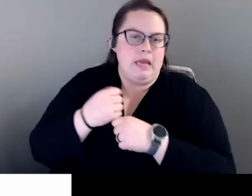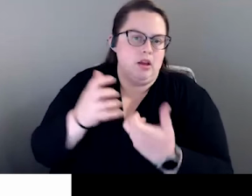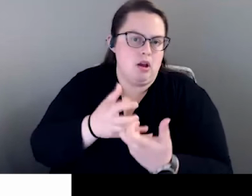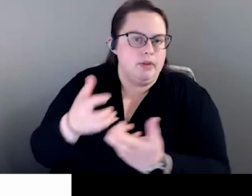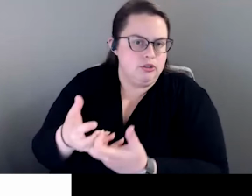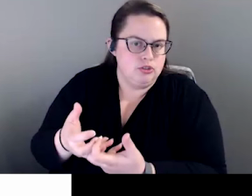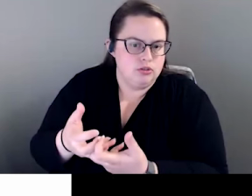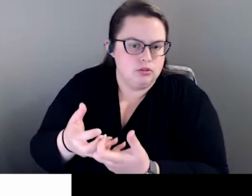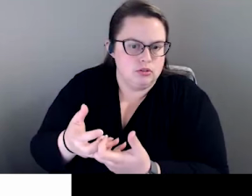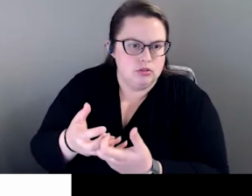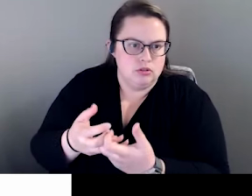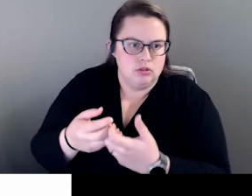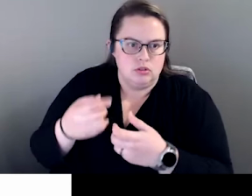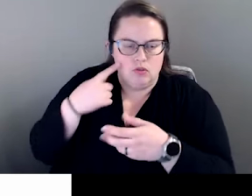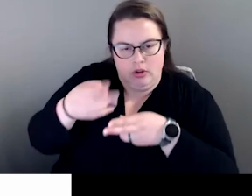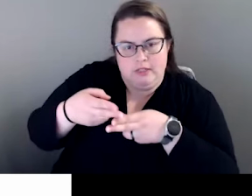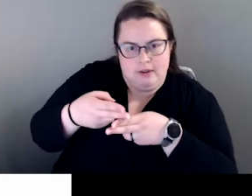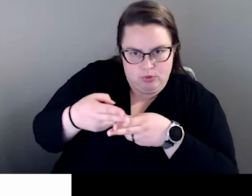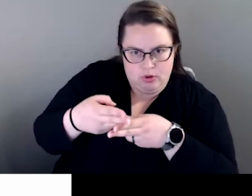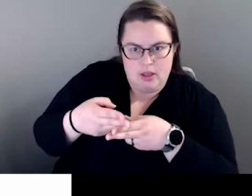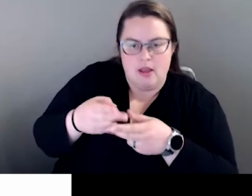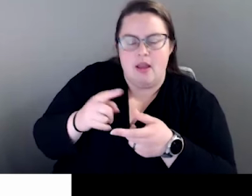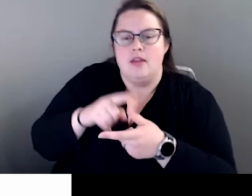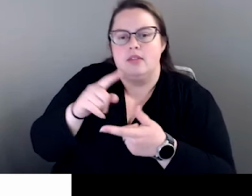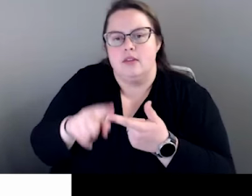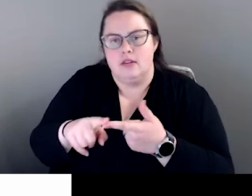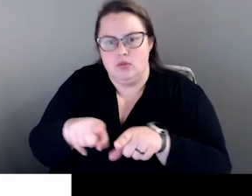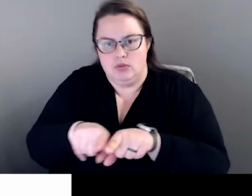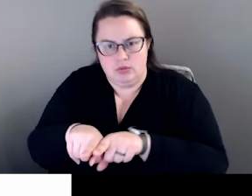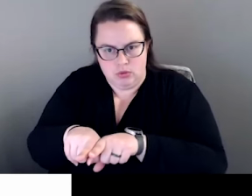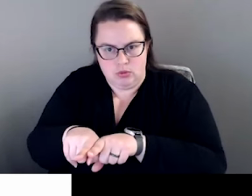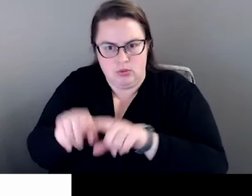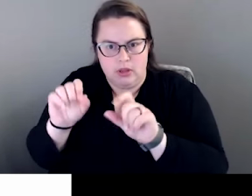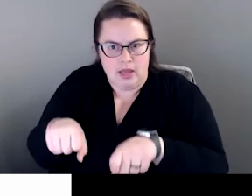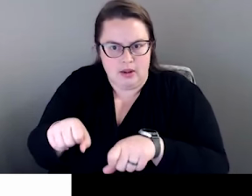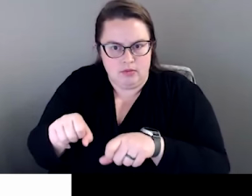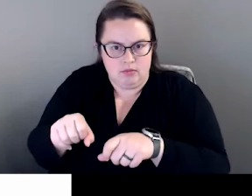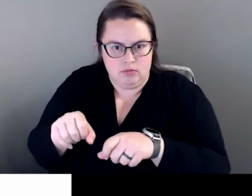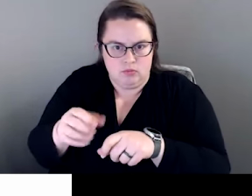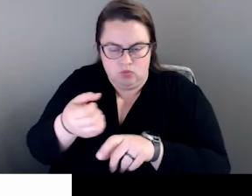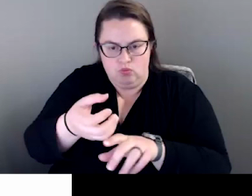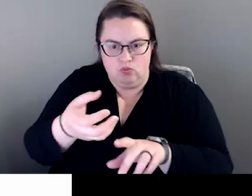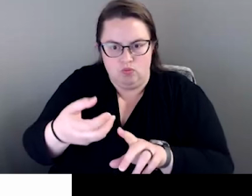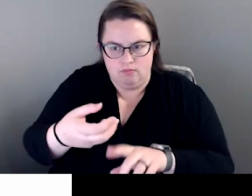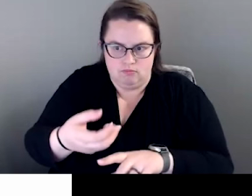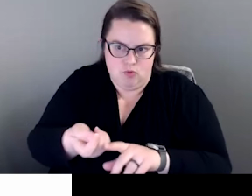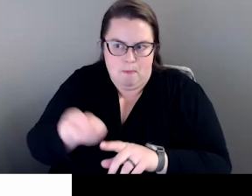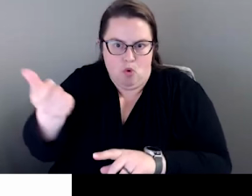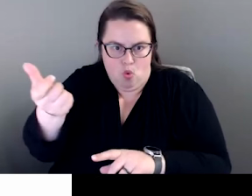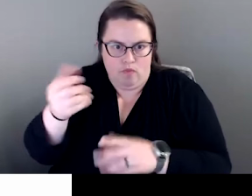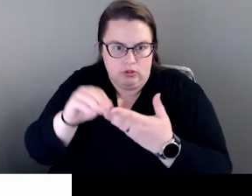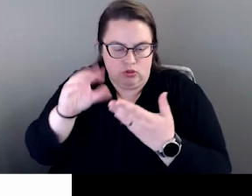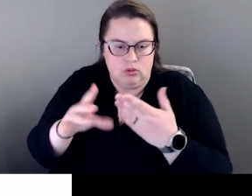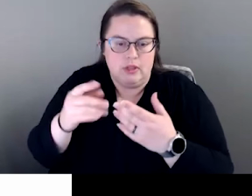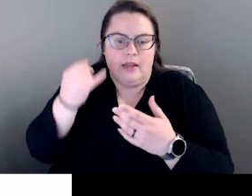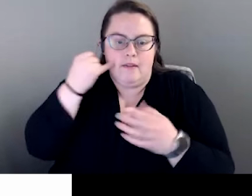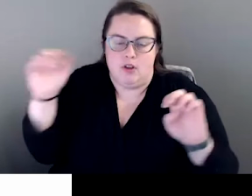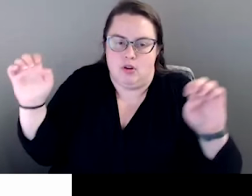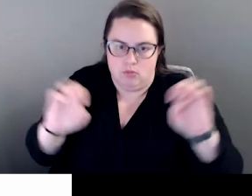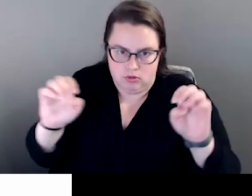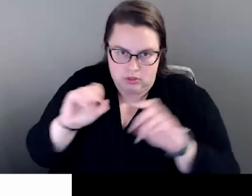So just for temporary, and then also, there also can be removal of the student, but only in emergency